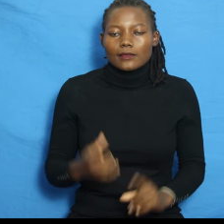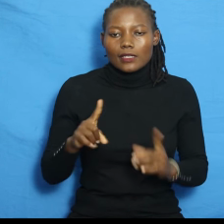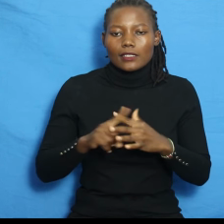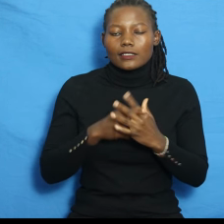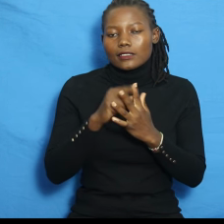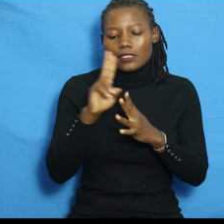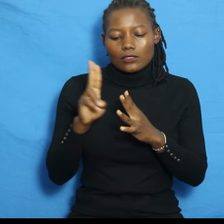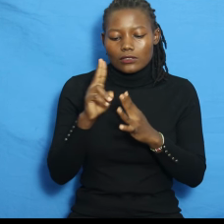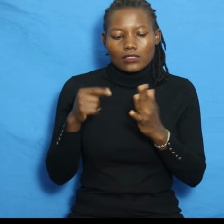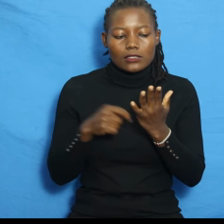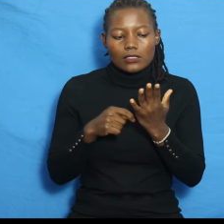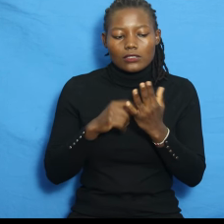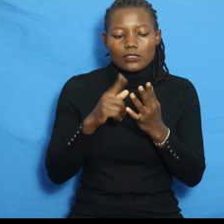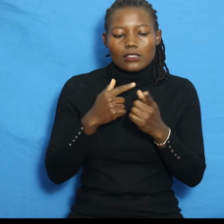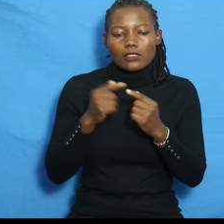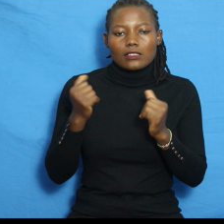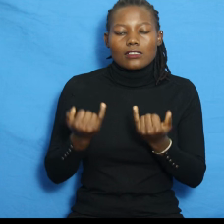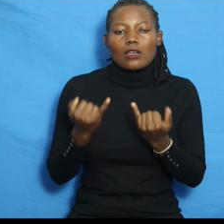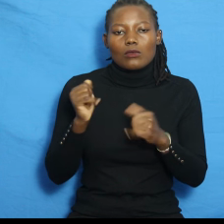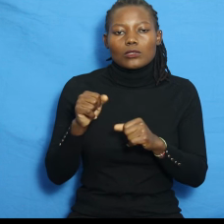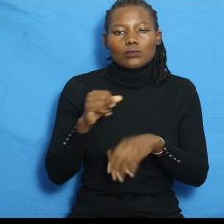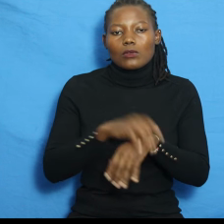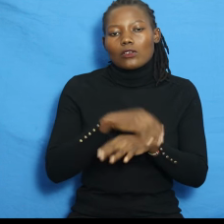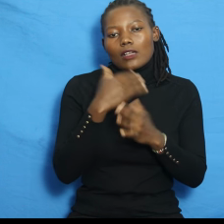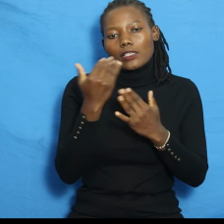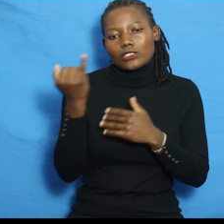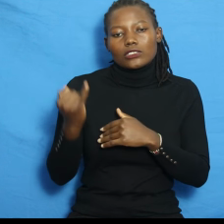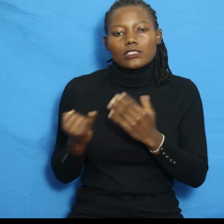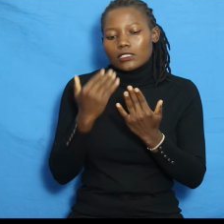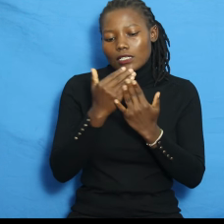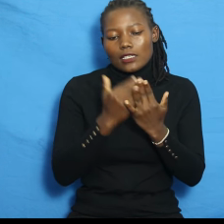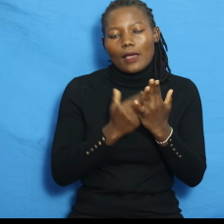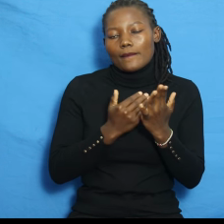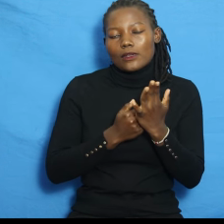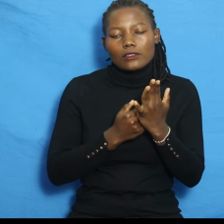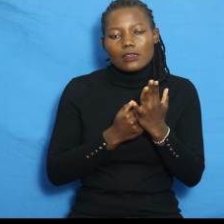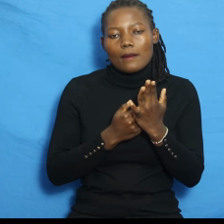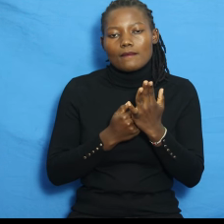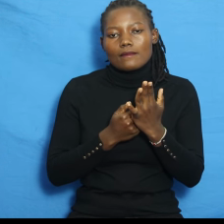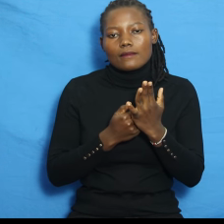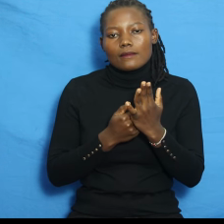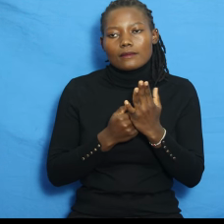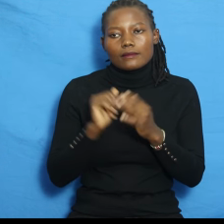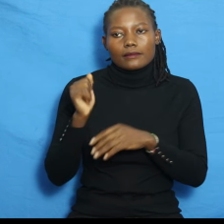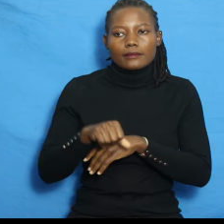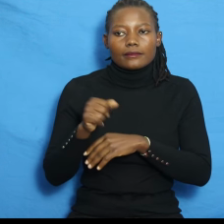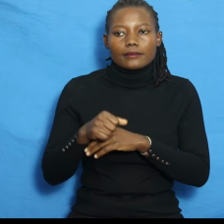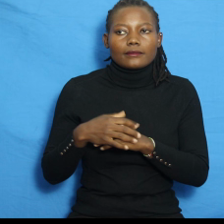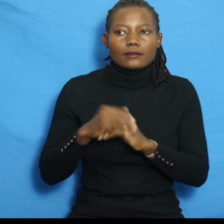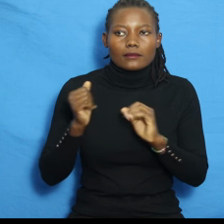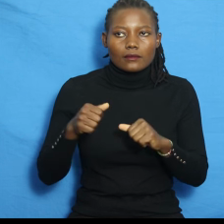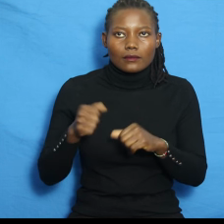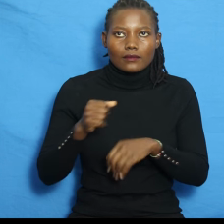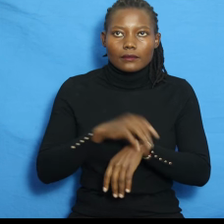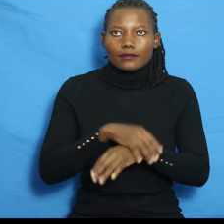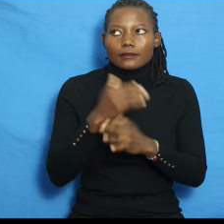and then now you can design a program Then you can design a program. if you detect a weakness. Yes, you can design a